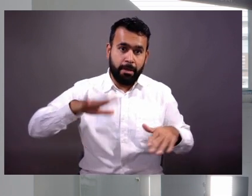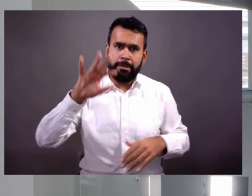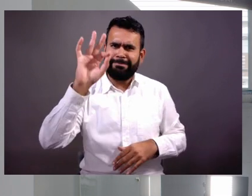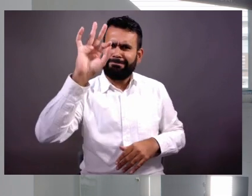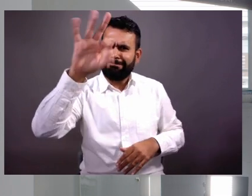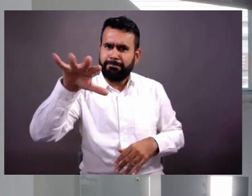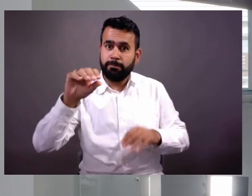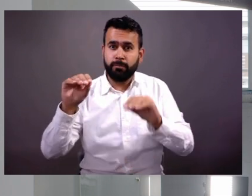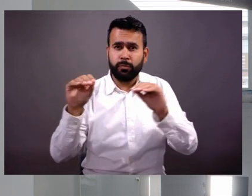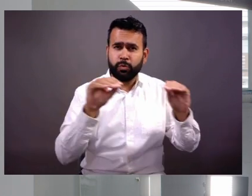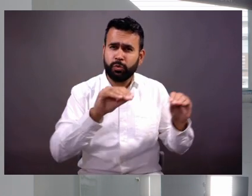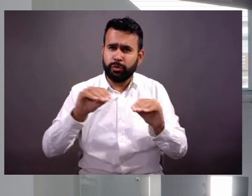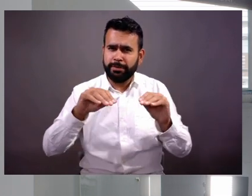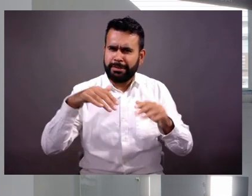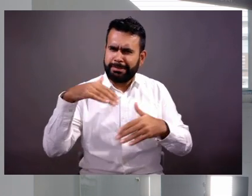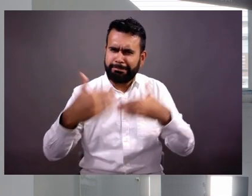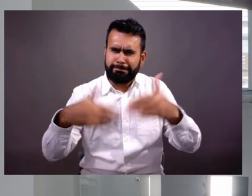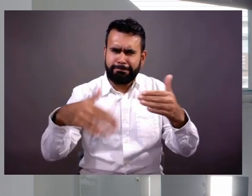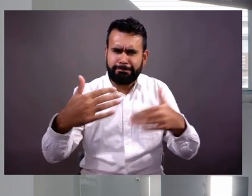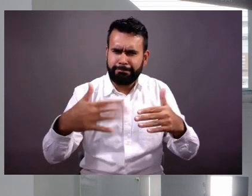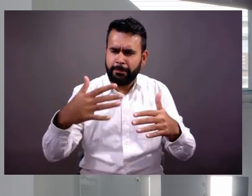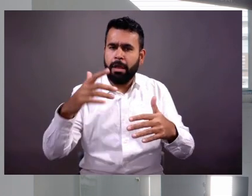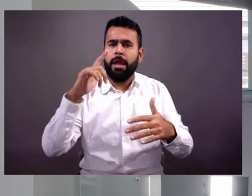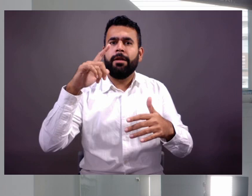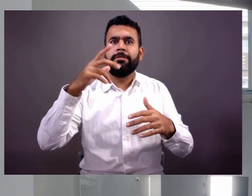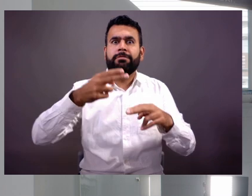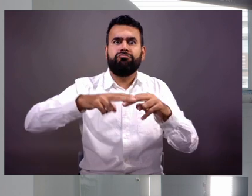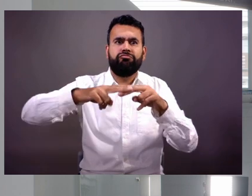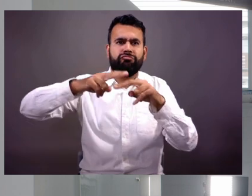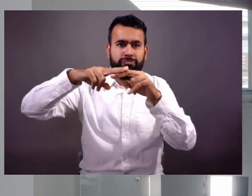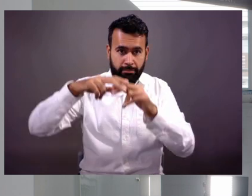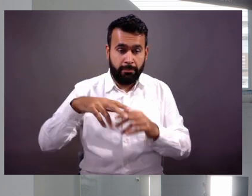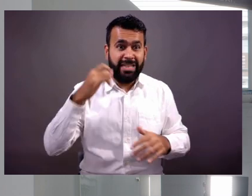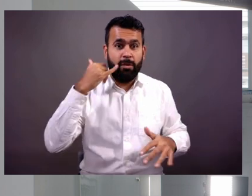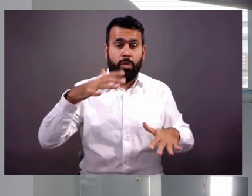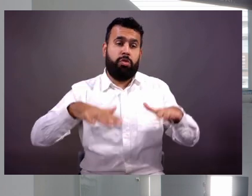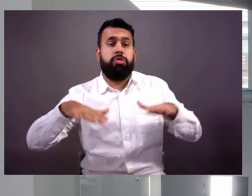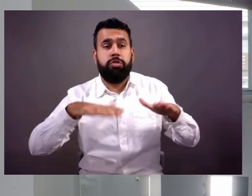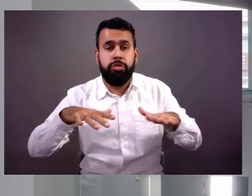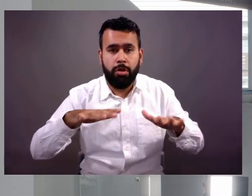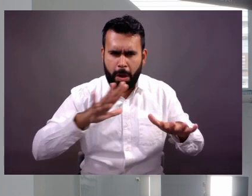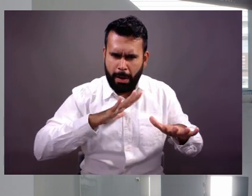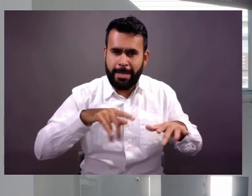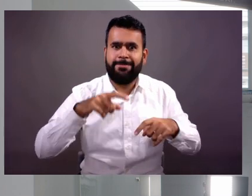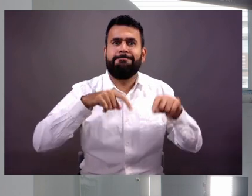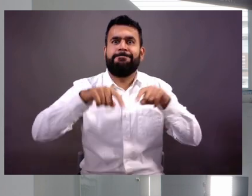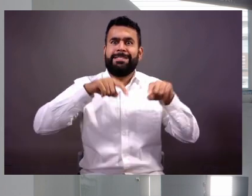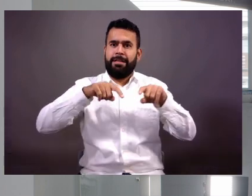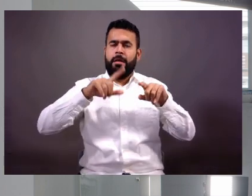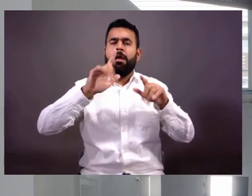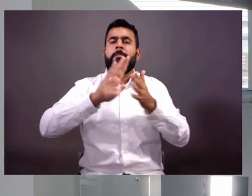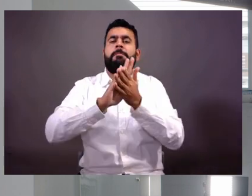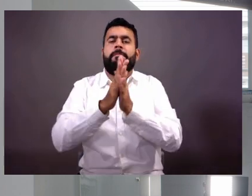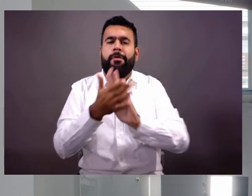and 8. Pro tip: remember, grooves first, moves later. If you lose your groove while learning the